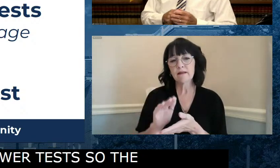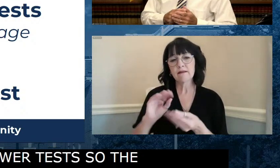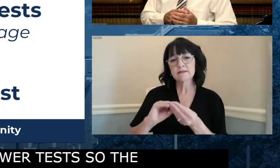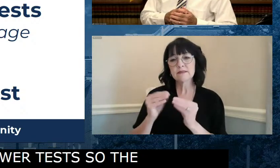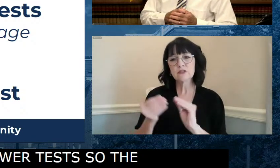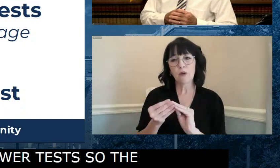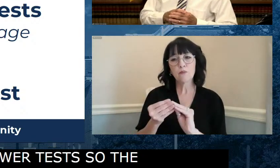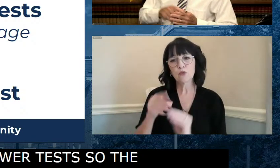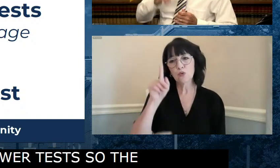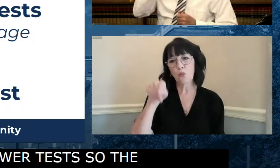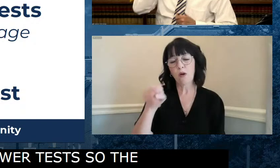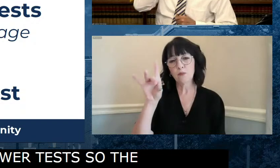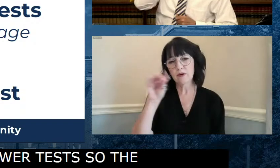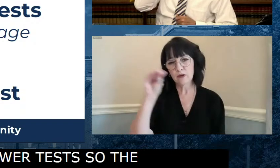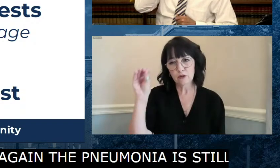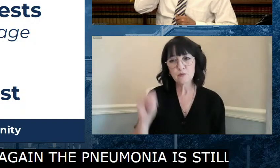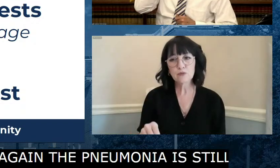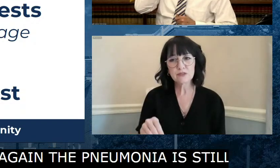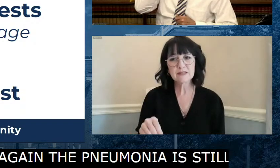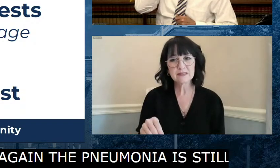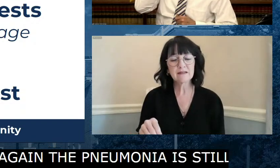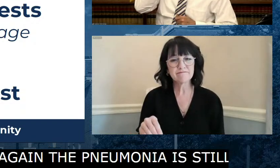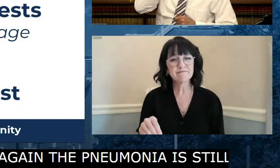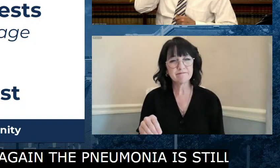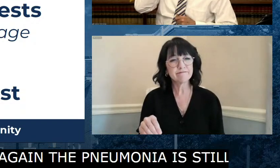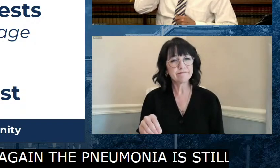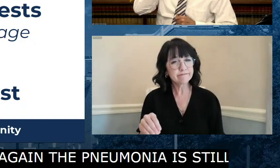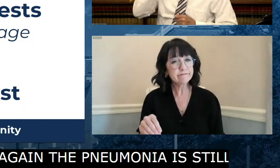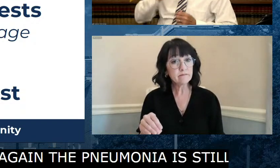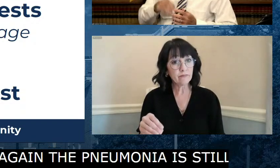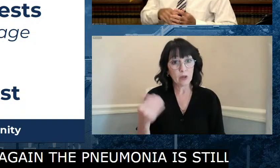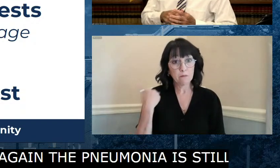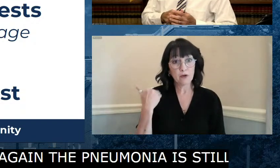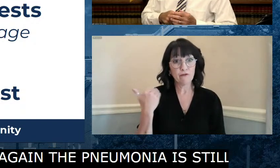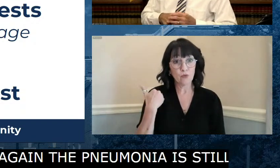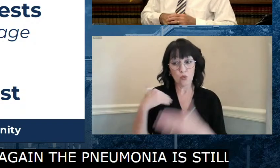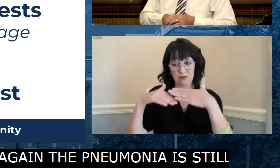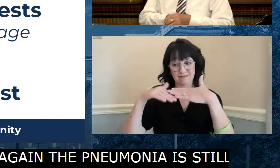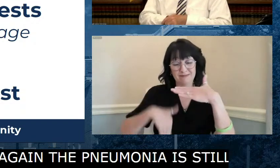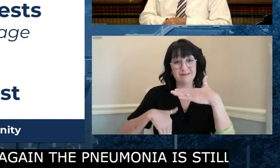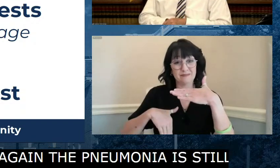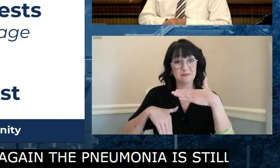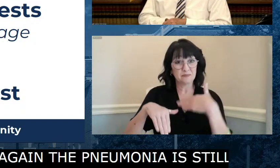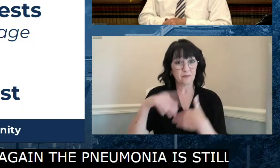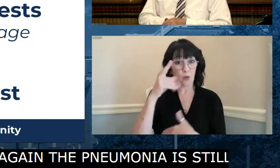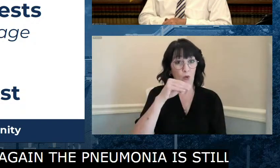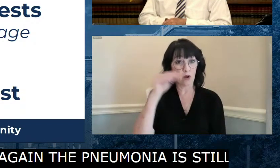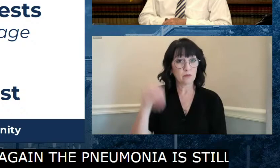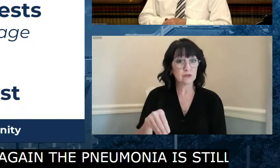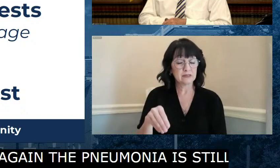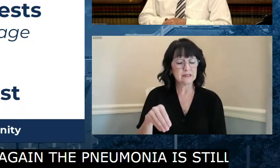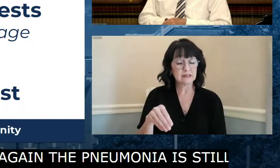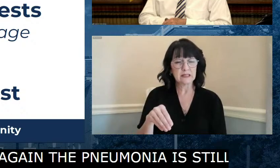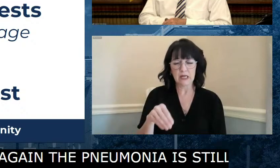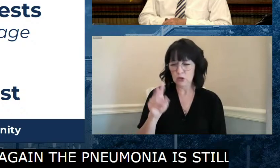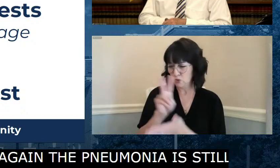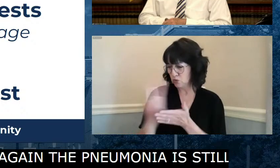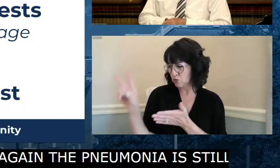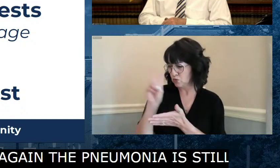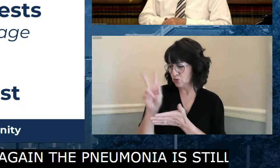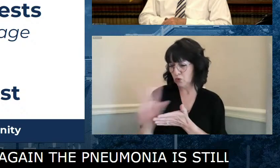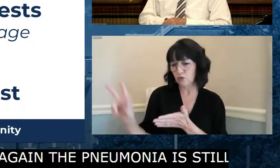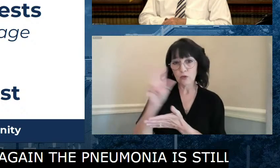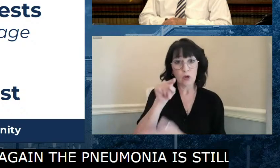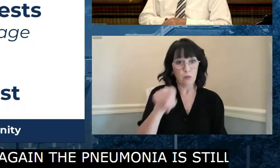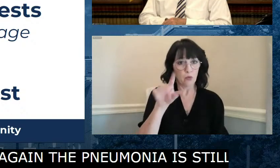bit higher, 1.8%. We were under 1%, about 0.8% 2 or 3 weeks ago, and so